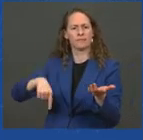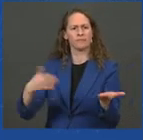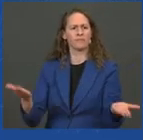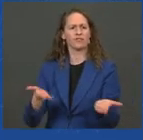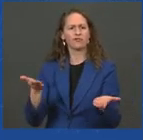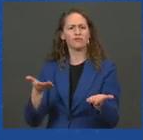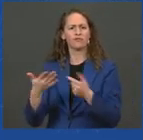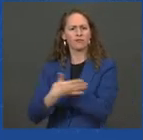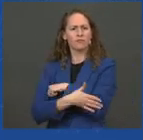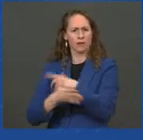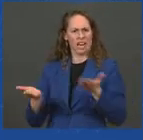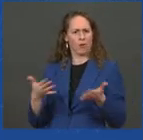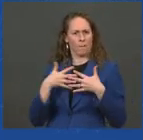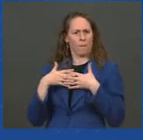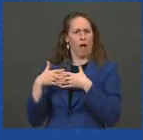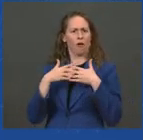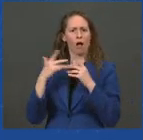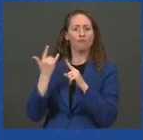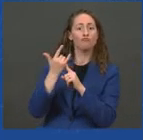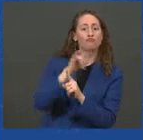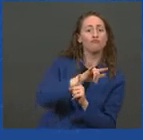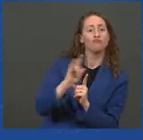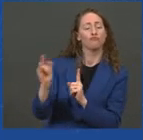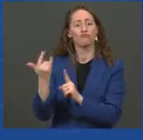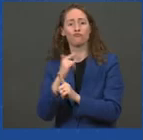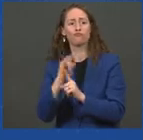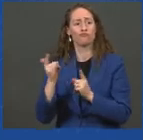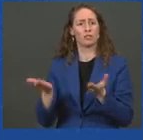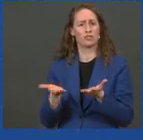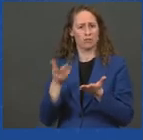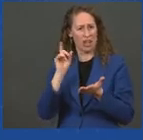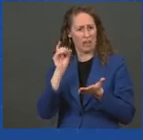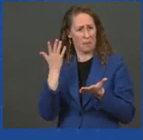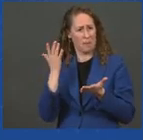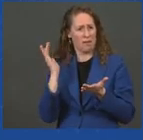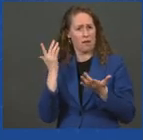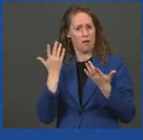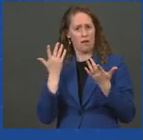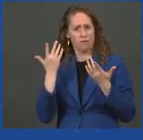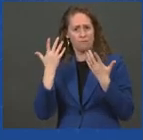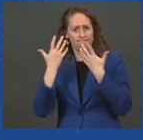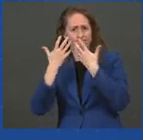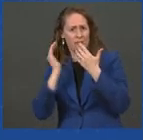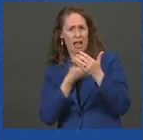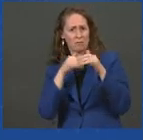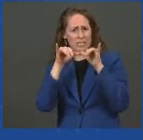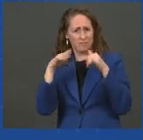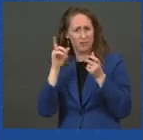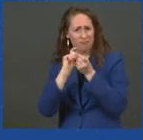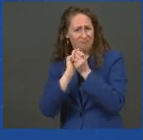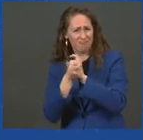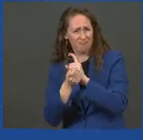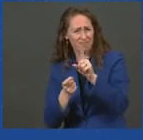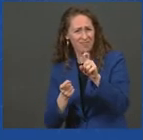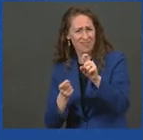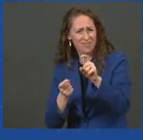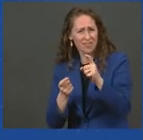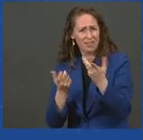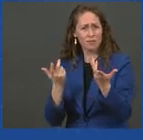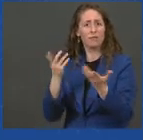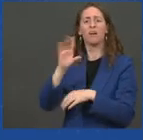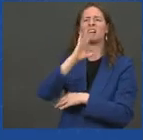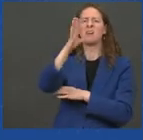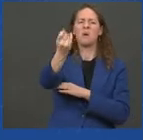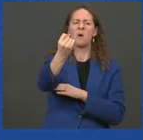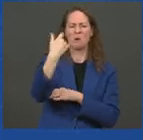been recommended. I would wait for the scientific community to give me a recommendation on that. Are travel restrictions too late to be effective, sir, given